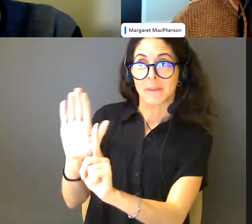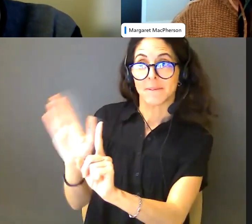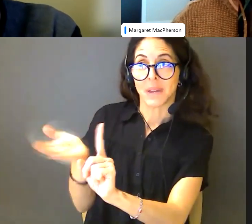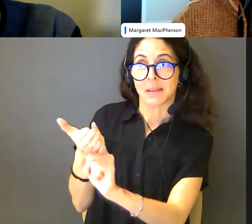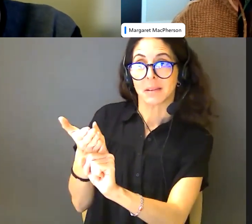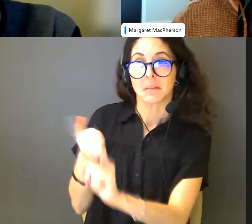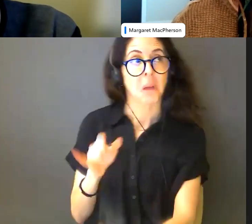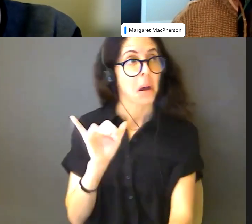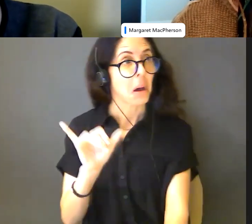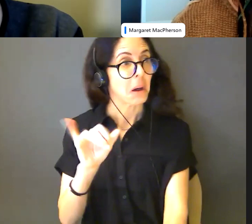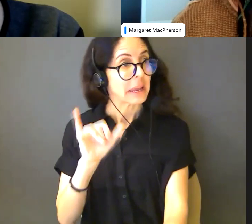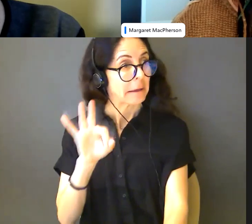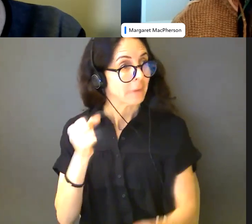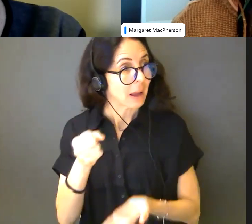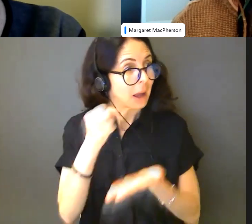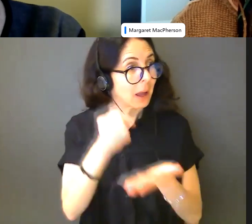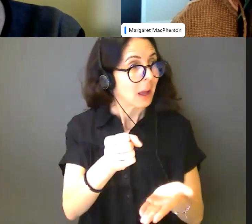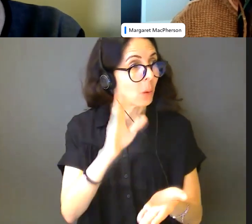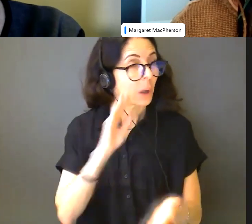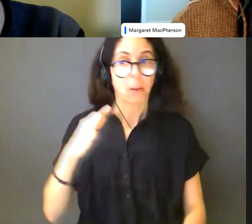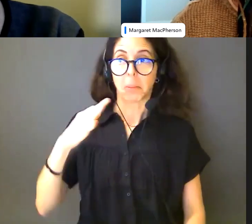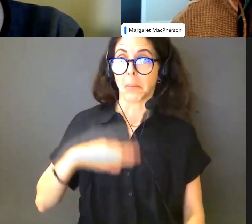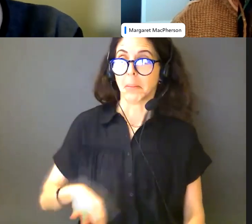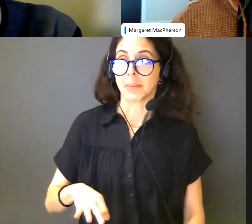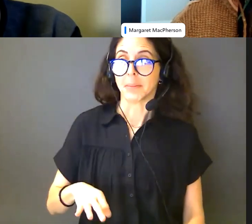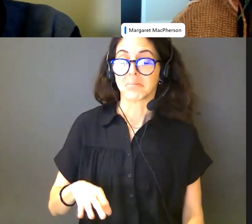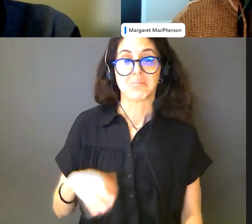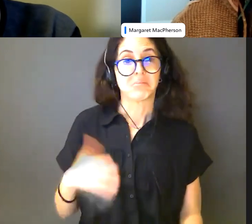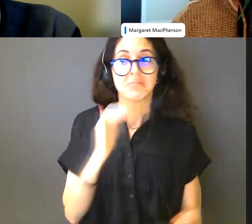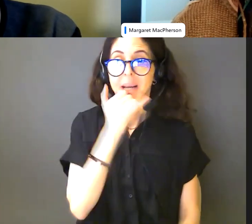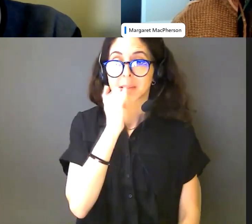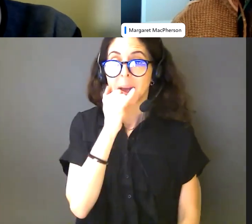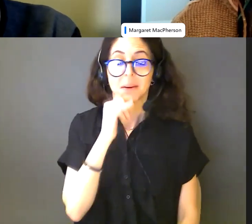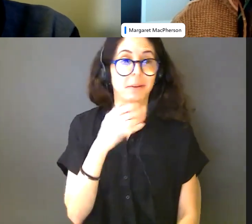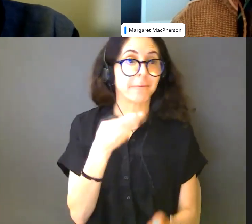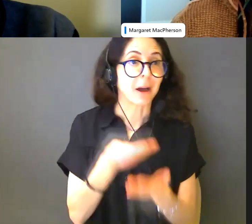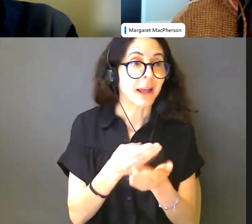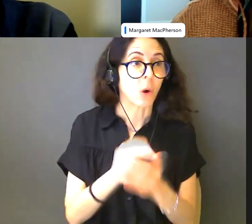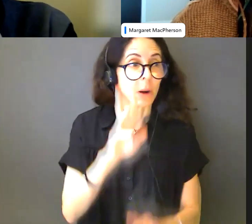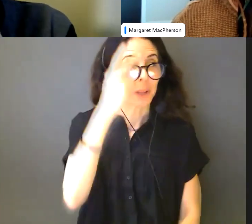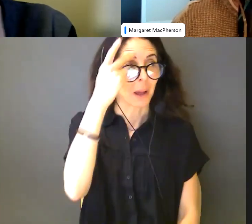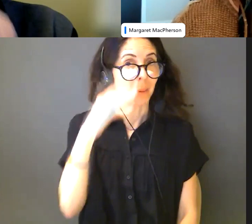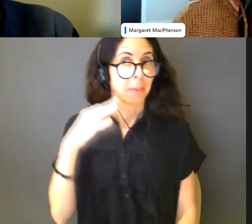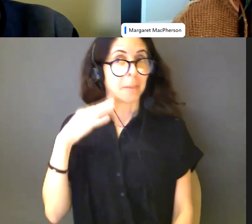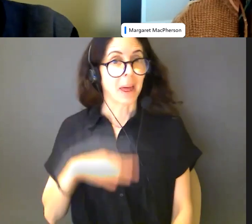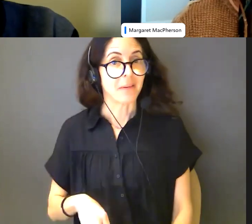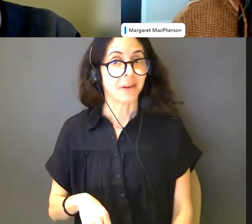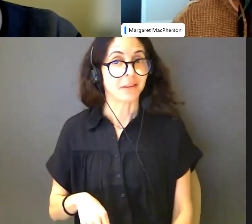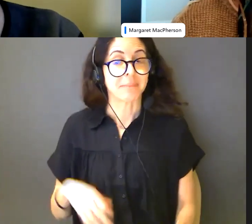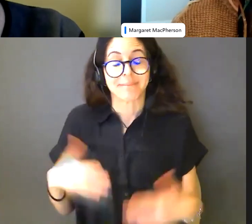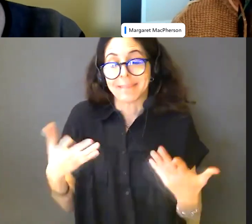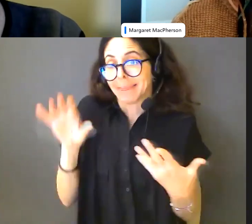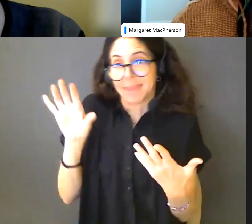their advantage, either financially and or politically. I mean, that's the reality of our